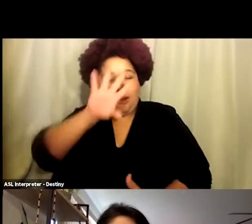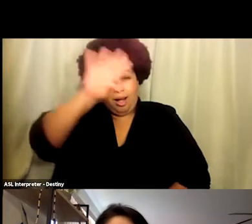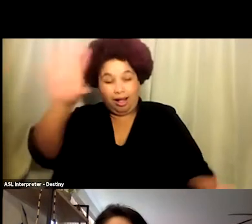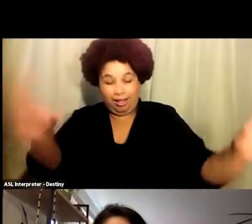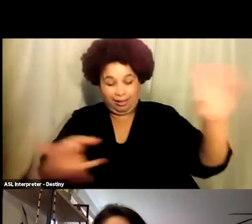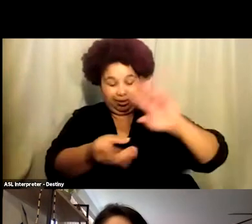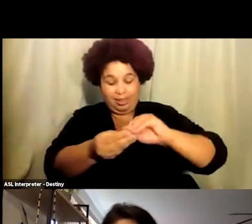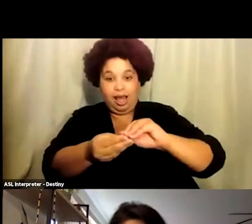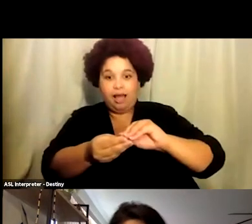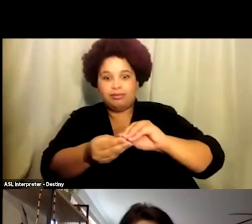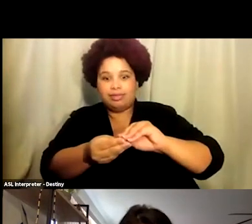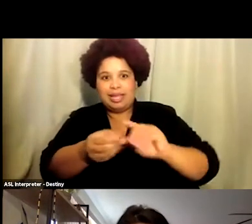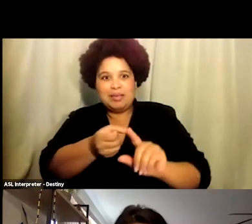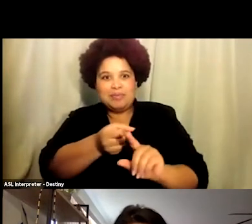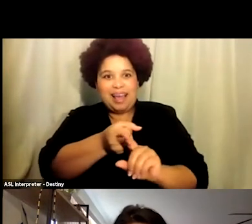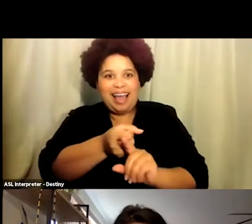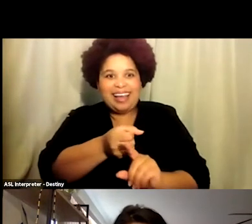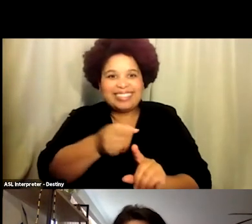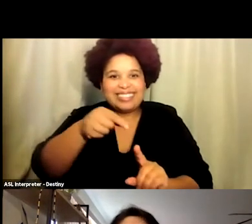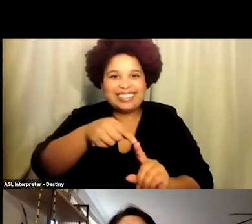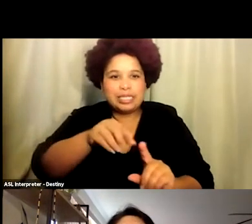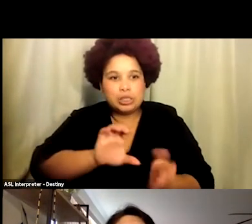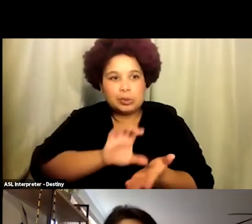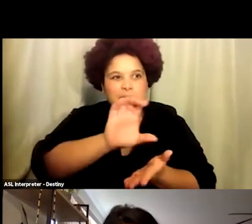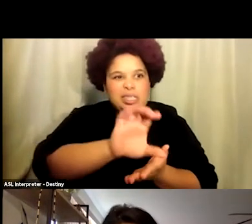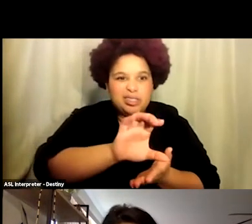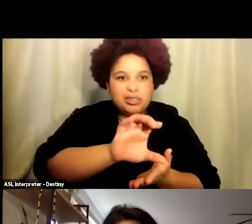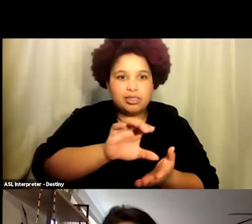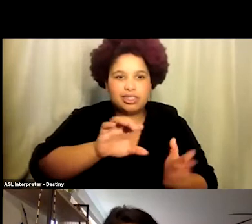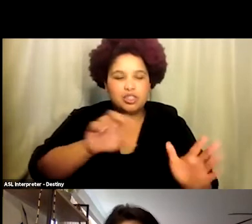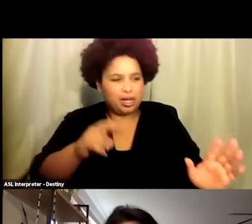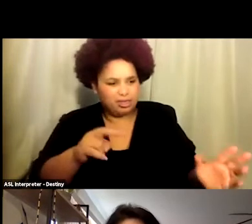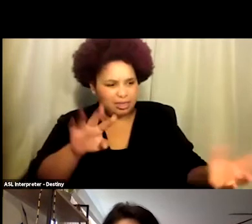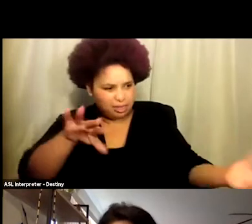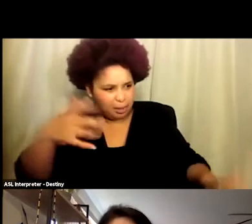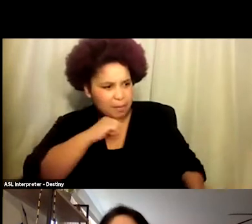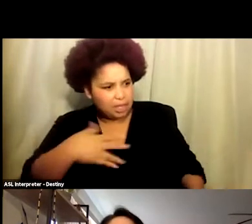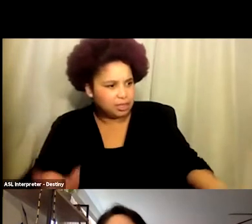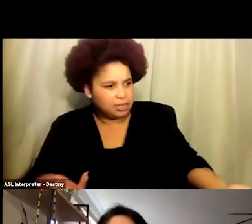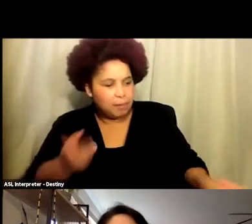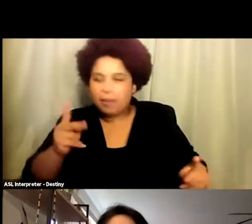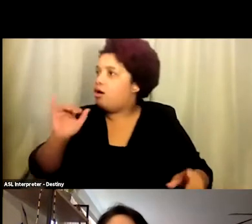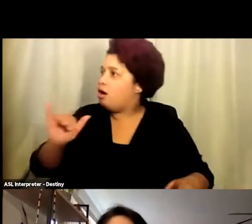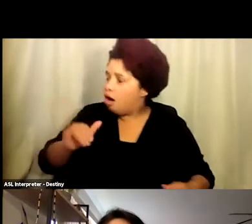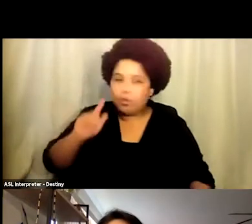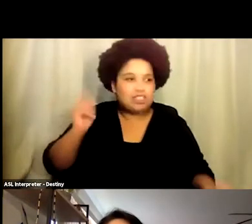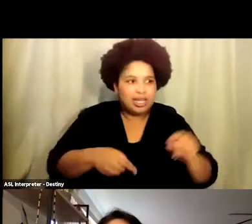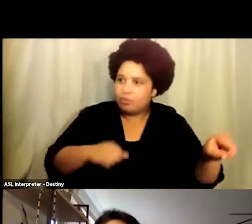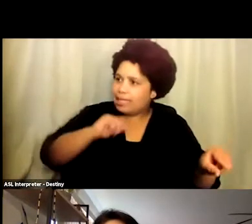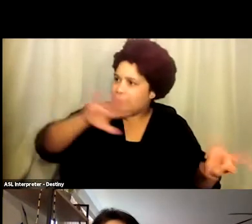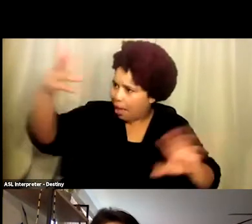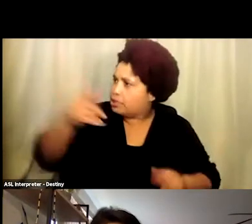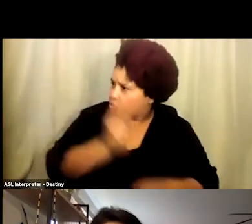You would think you could just say, look at this. This is a freaking mess. And that it and people would galvanize to change. And unfortunately,